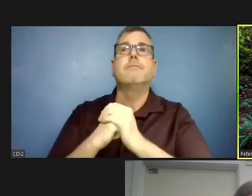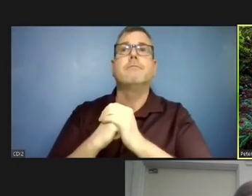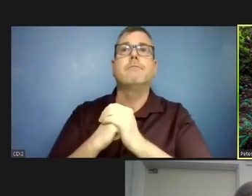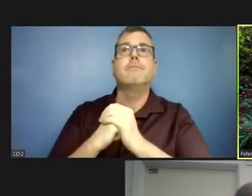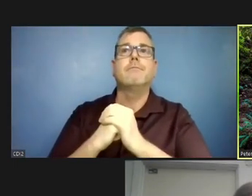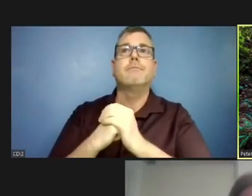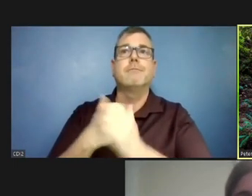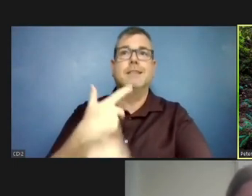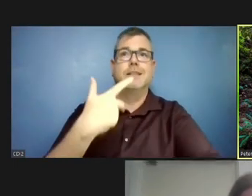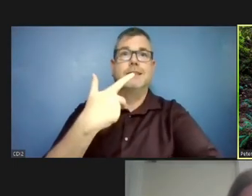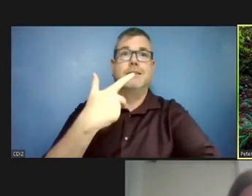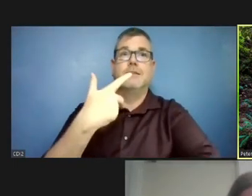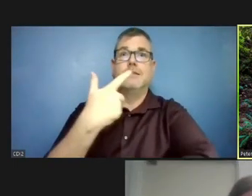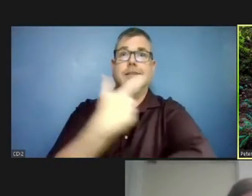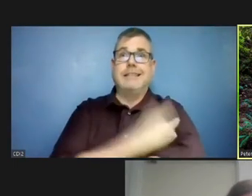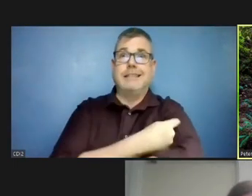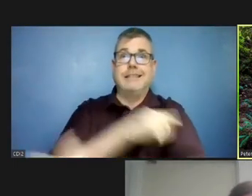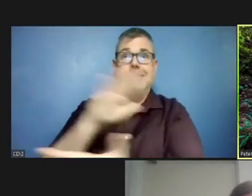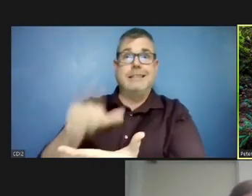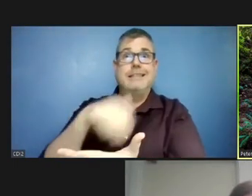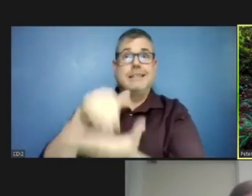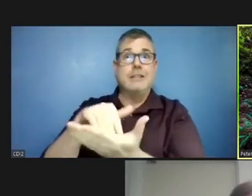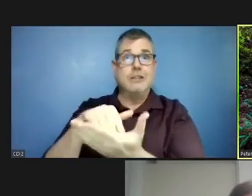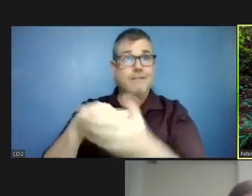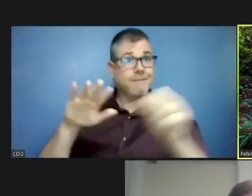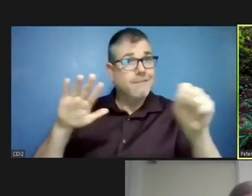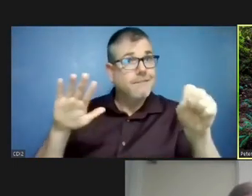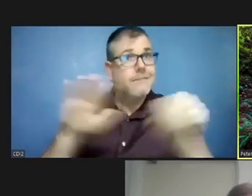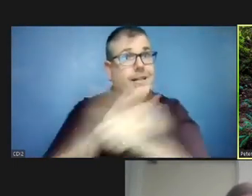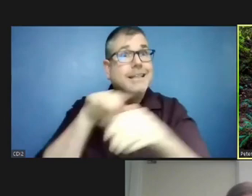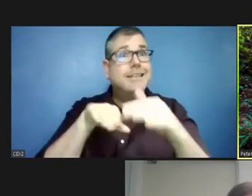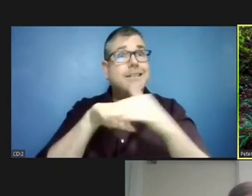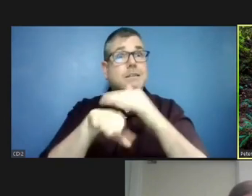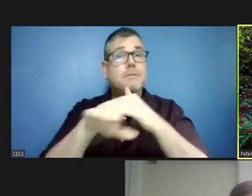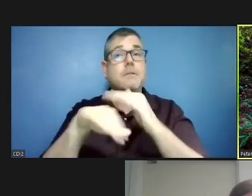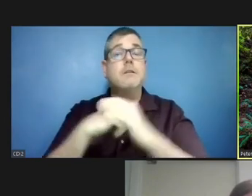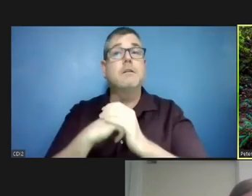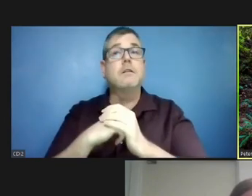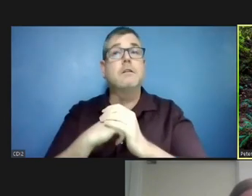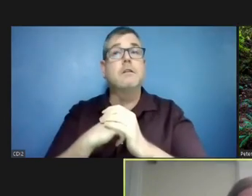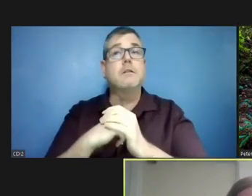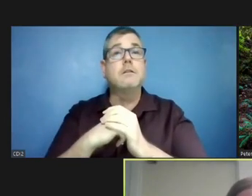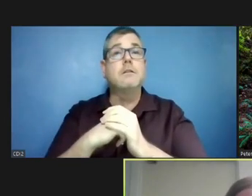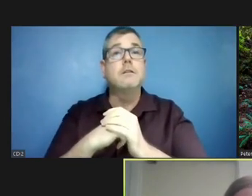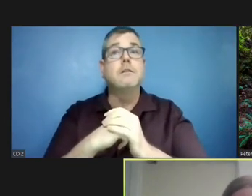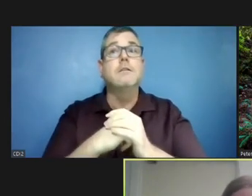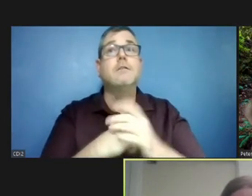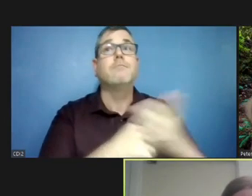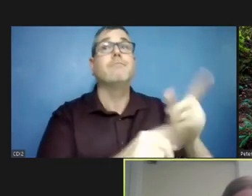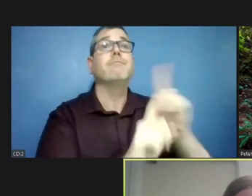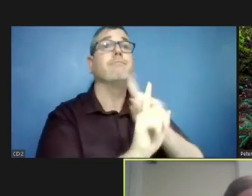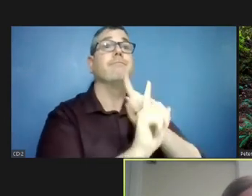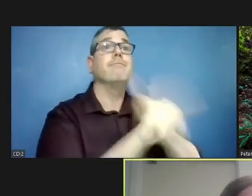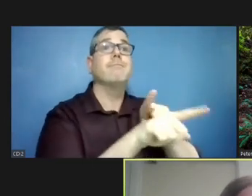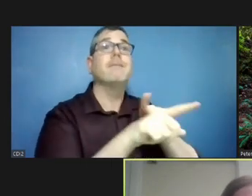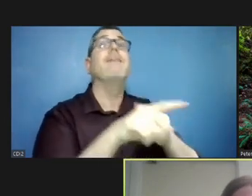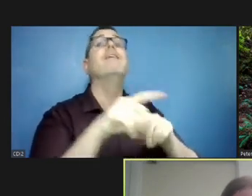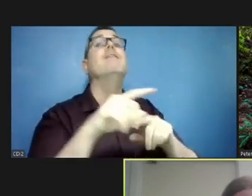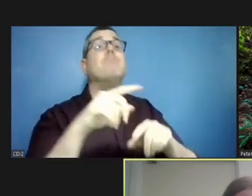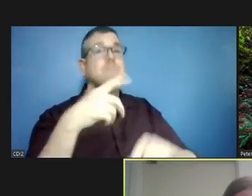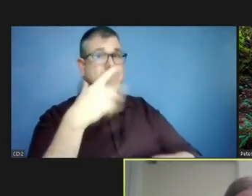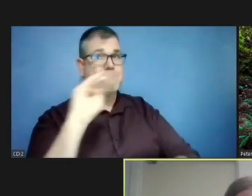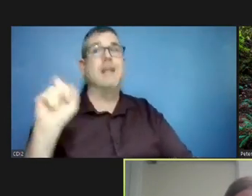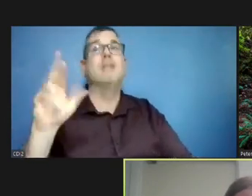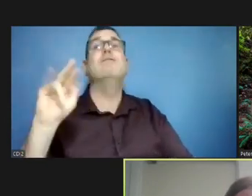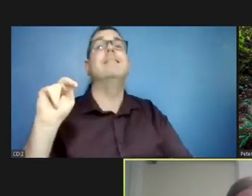diligently to make sure that the sites are fully accessible. And I can just share one story. I was at the